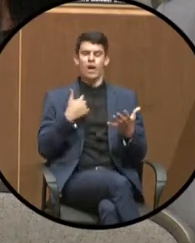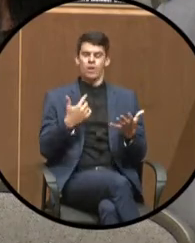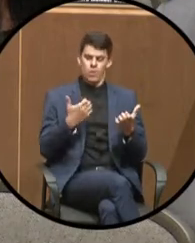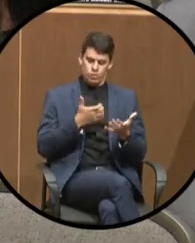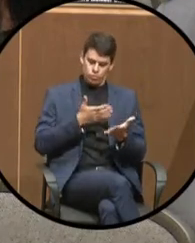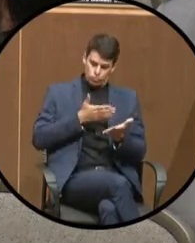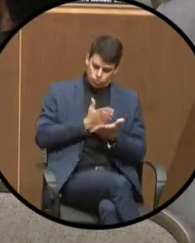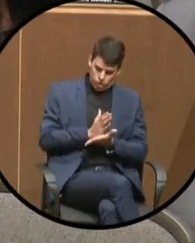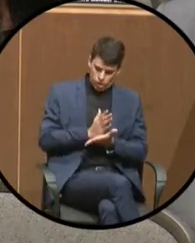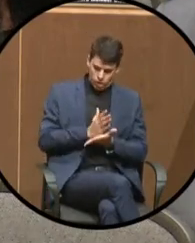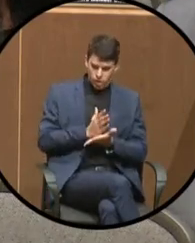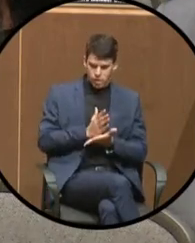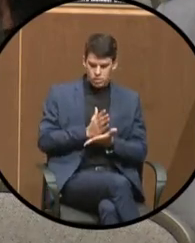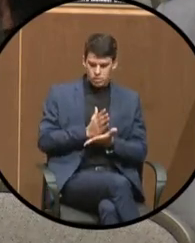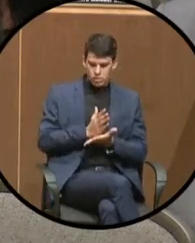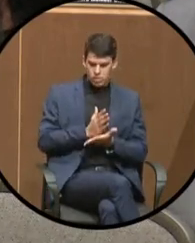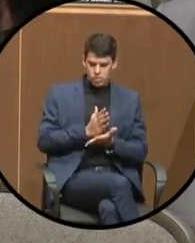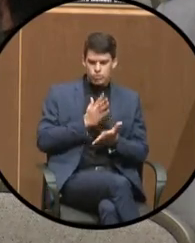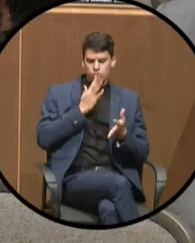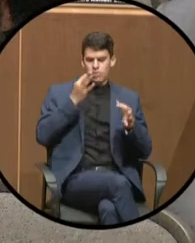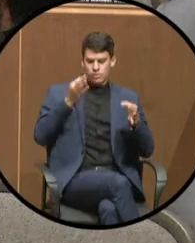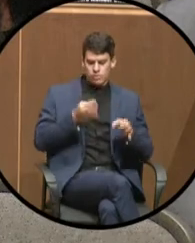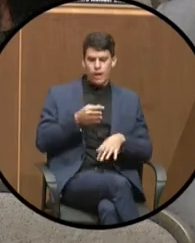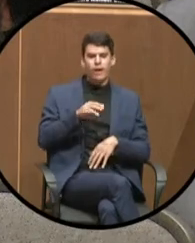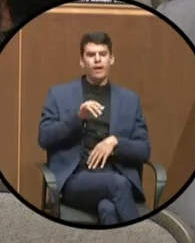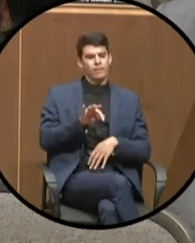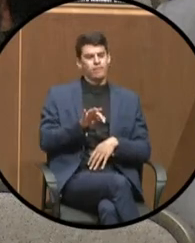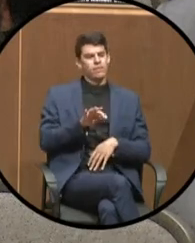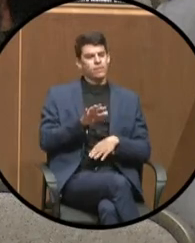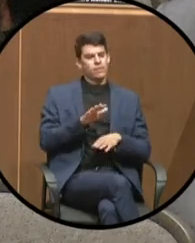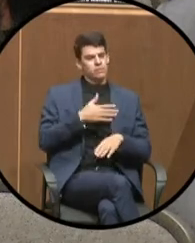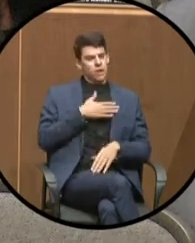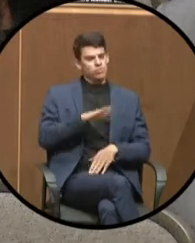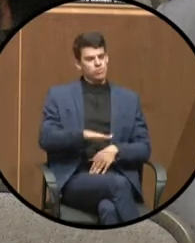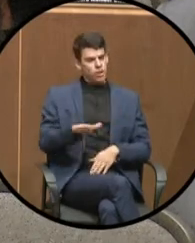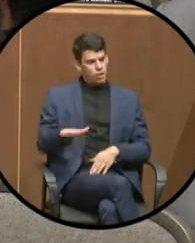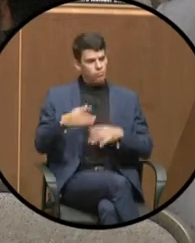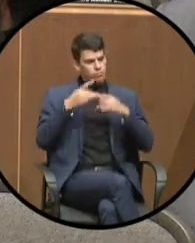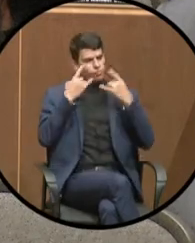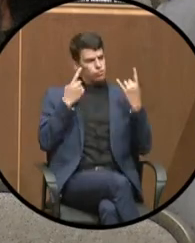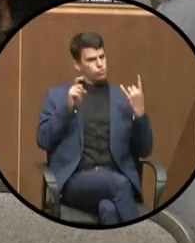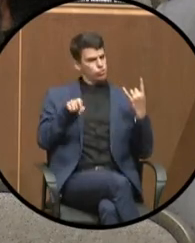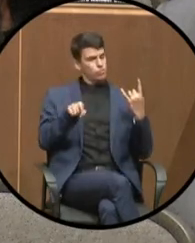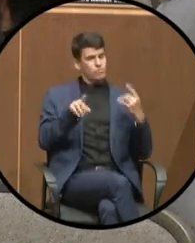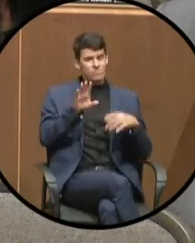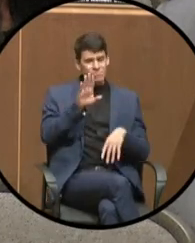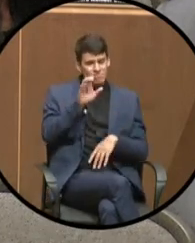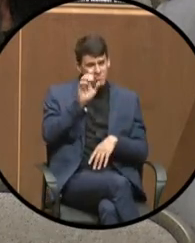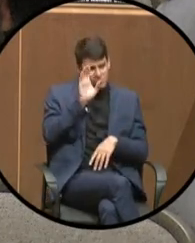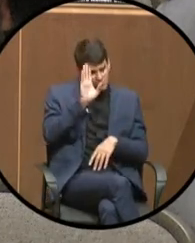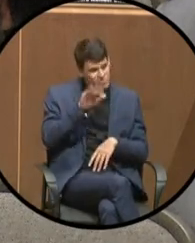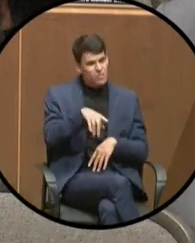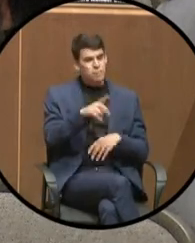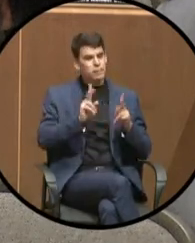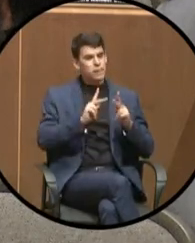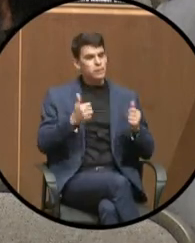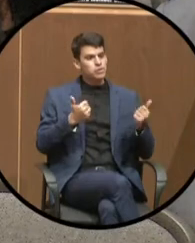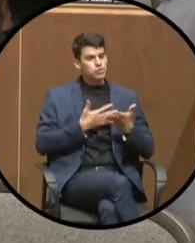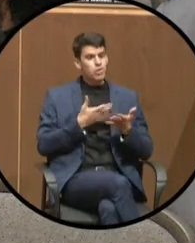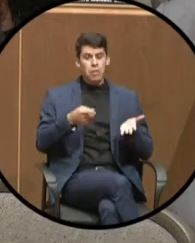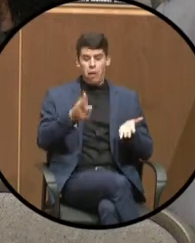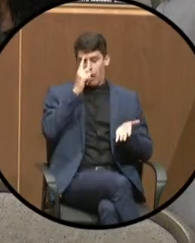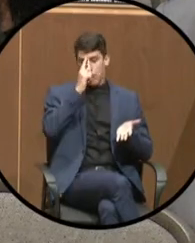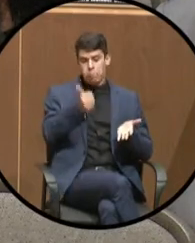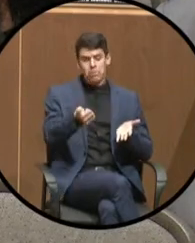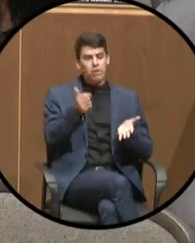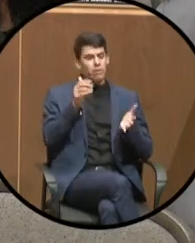to choose to mask my child for the upcoming school year. There are people who are scared, and they can choose to mask their